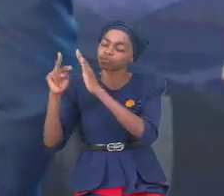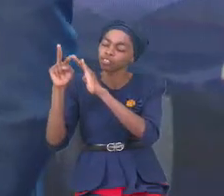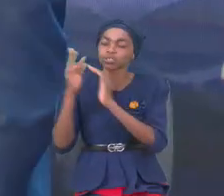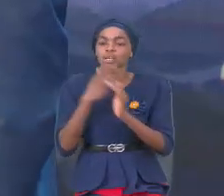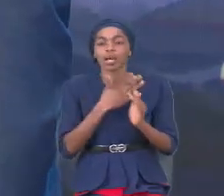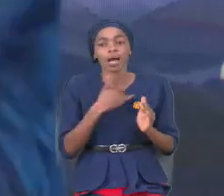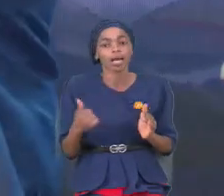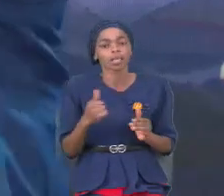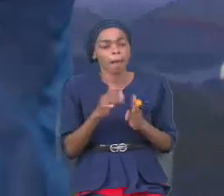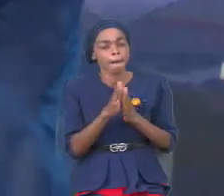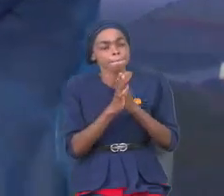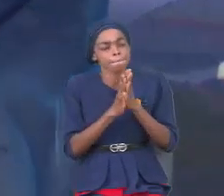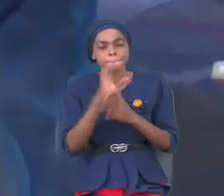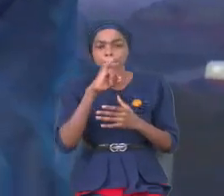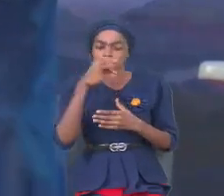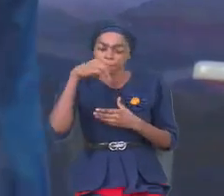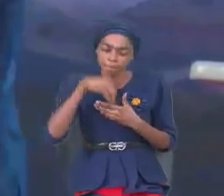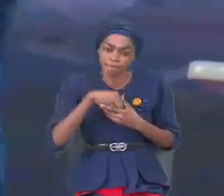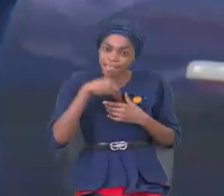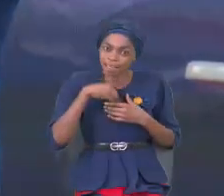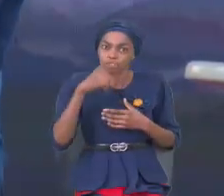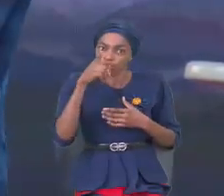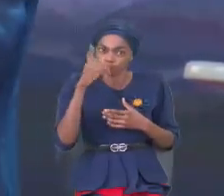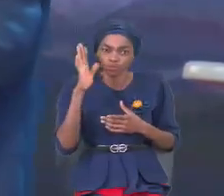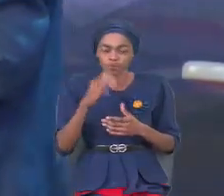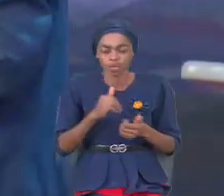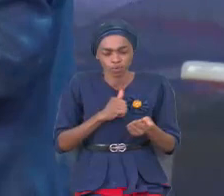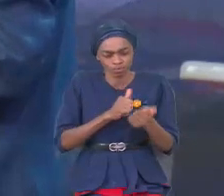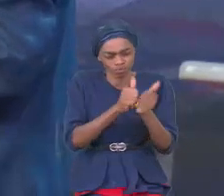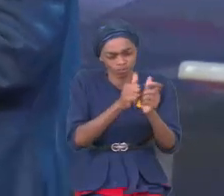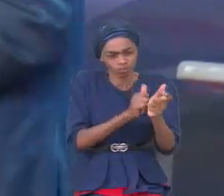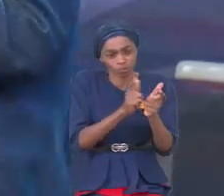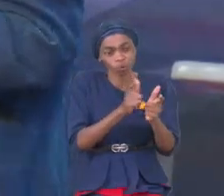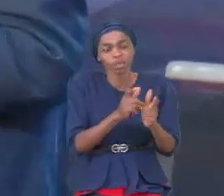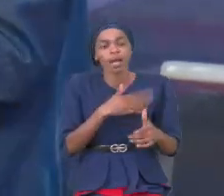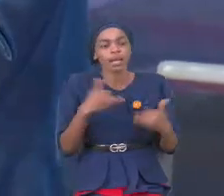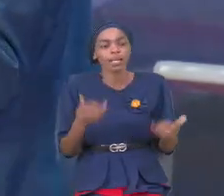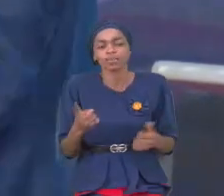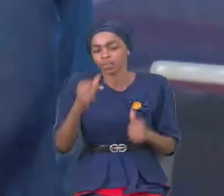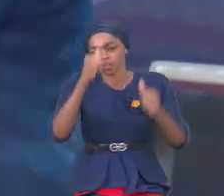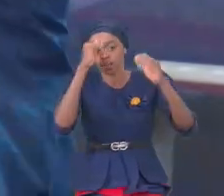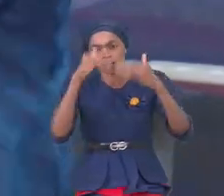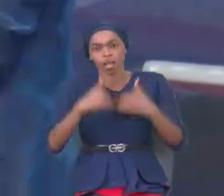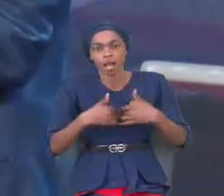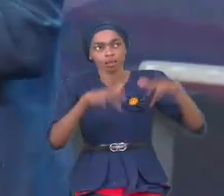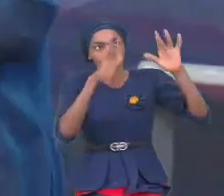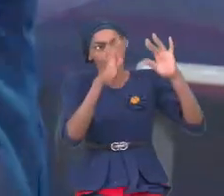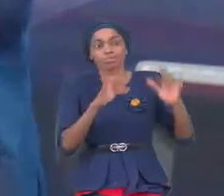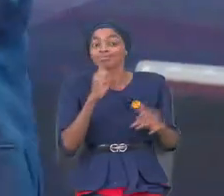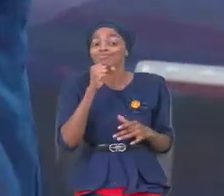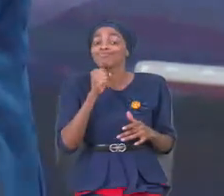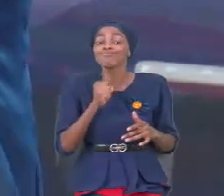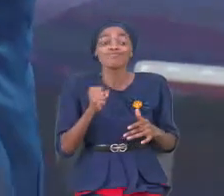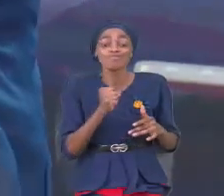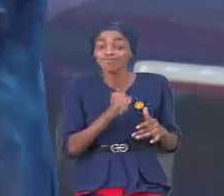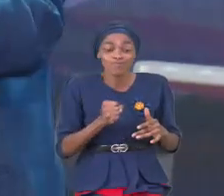you will run. The father had compassion, the father, old man, because of the love within. It is